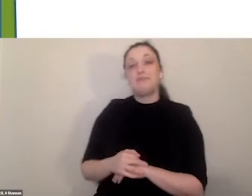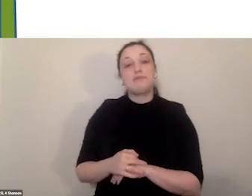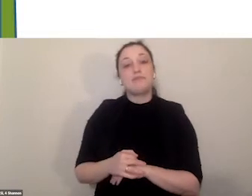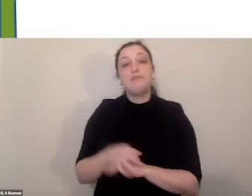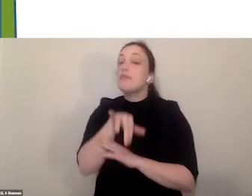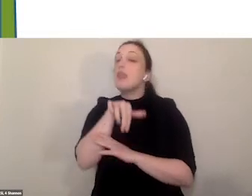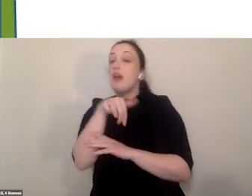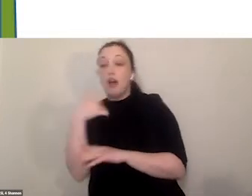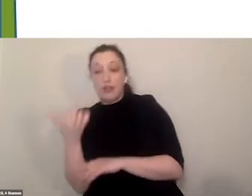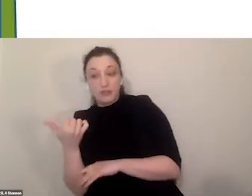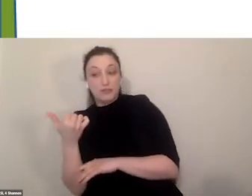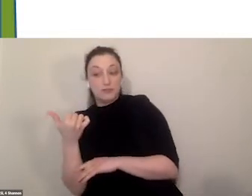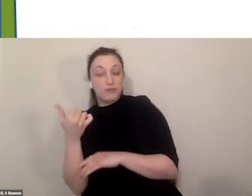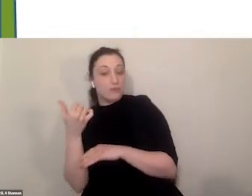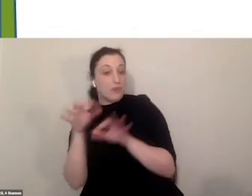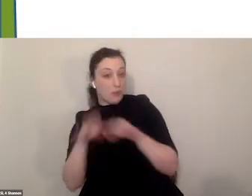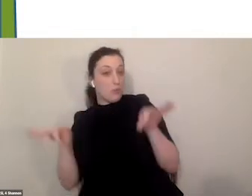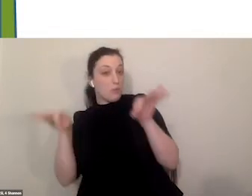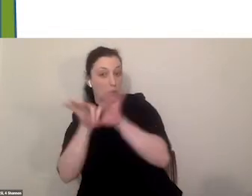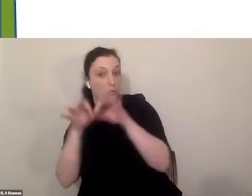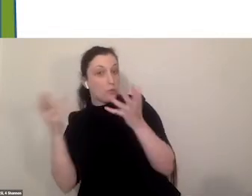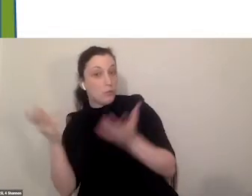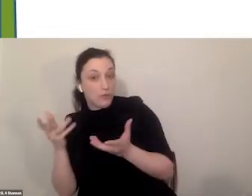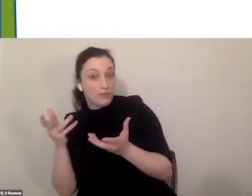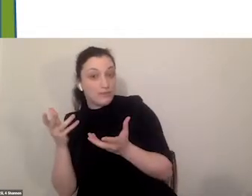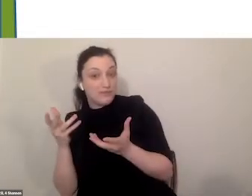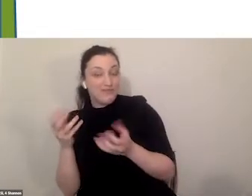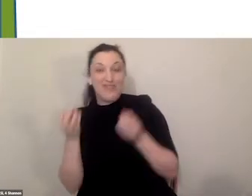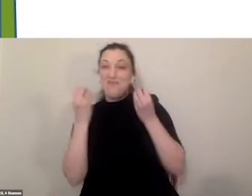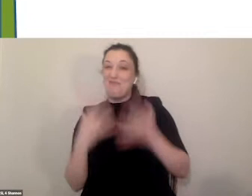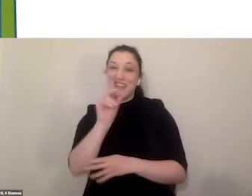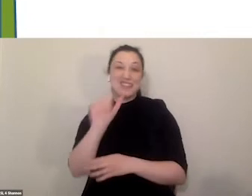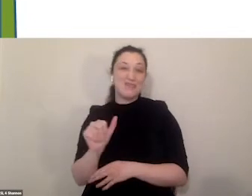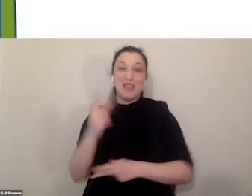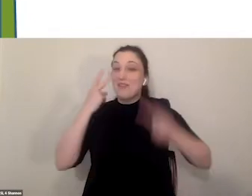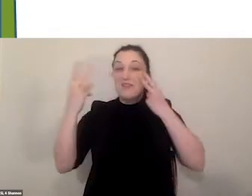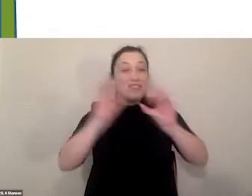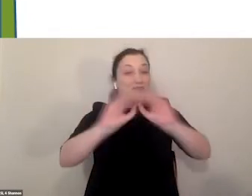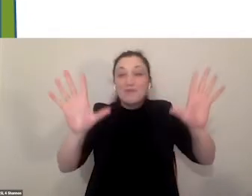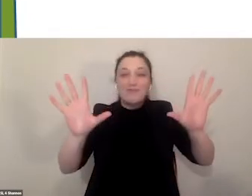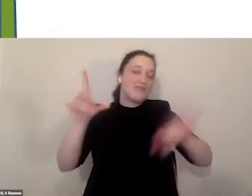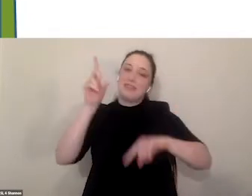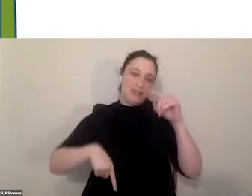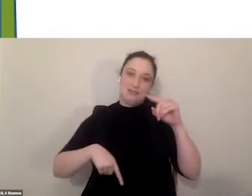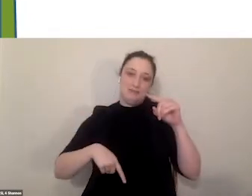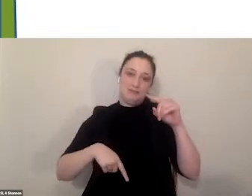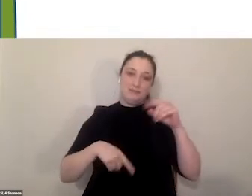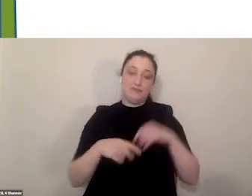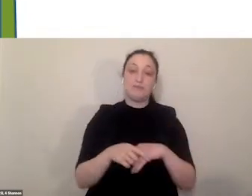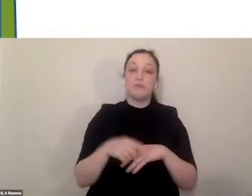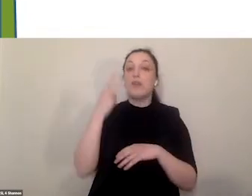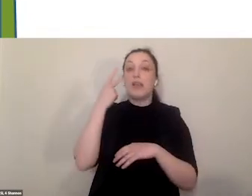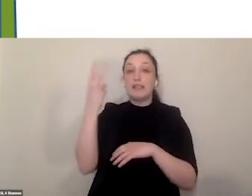to note is that the majority of disabilities are not visible. So you can see by the chart that only 13%